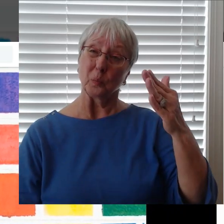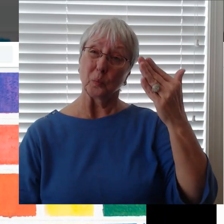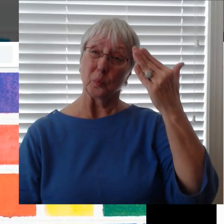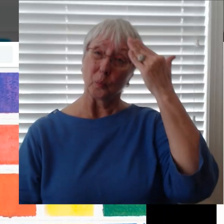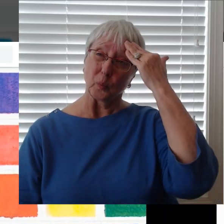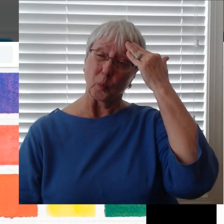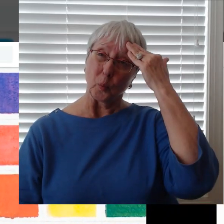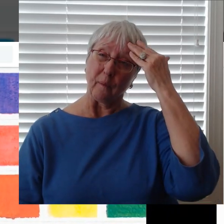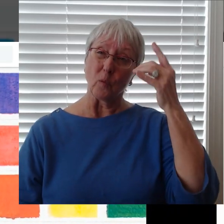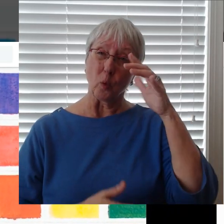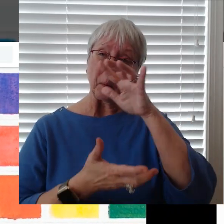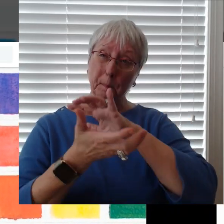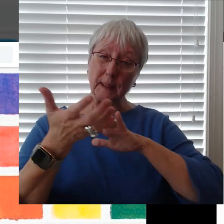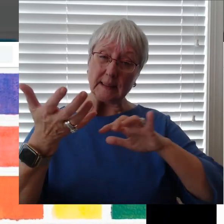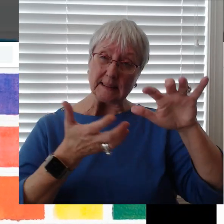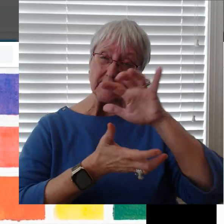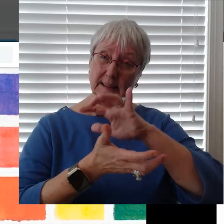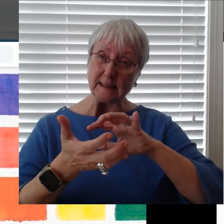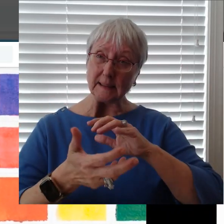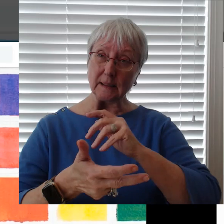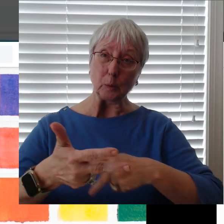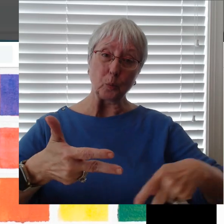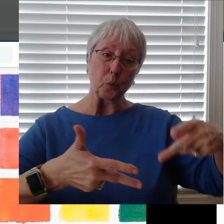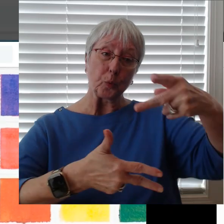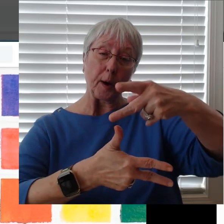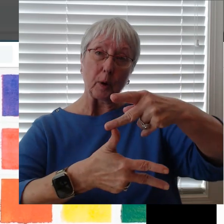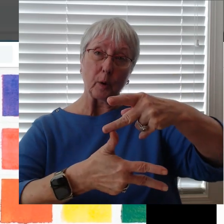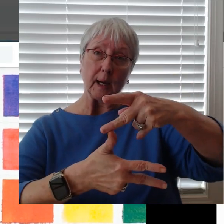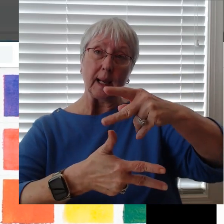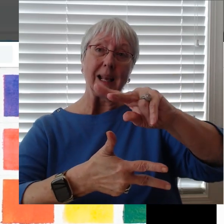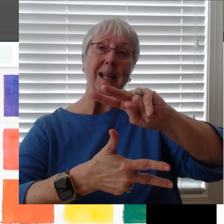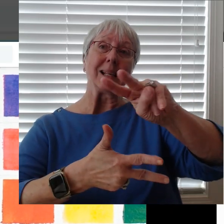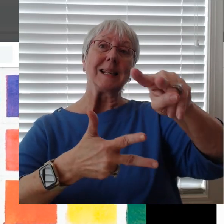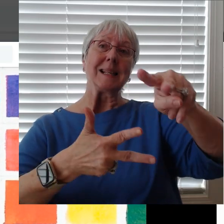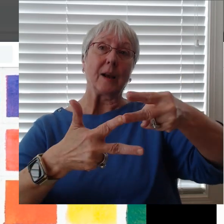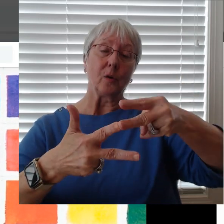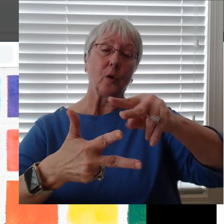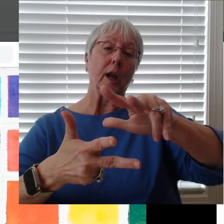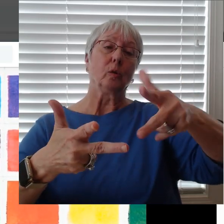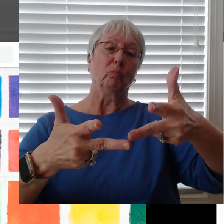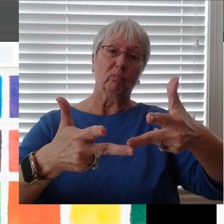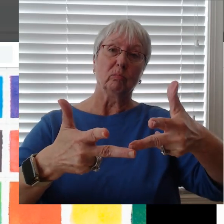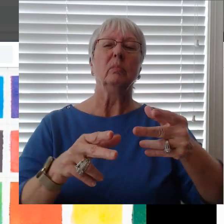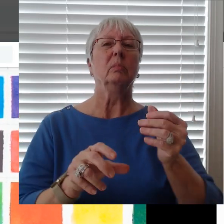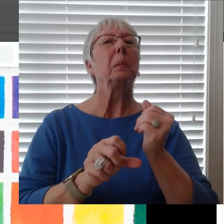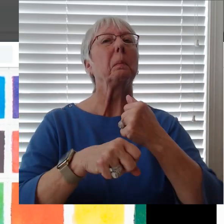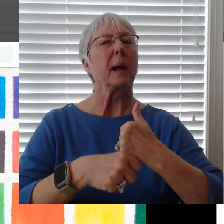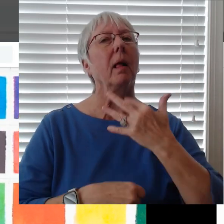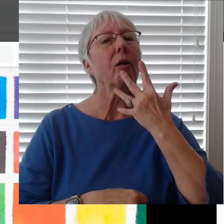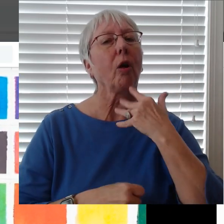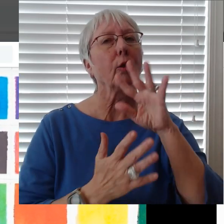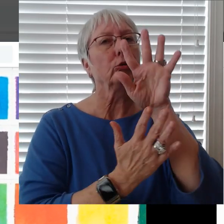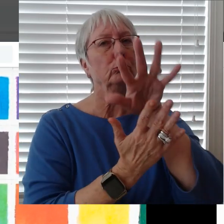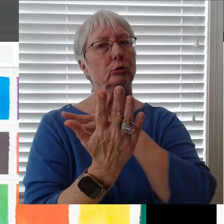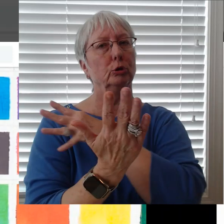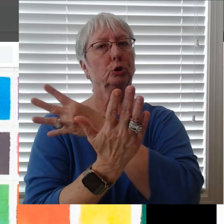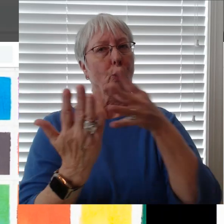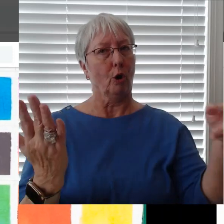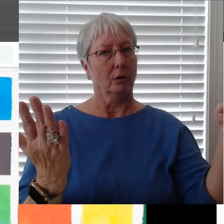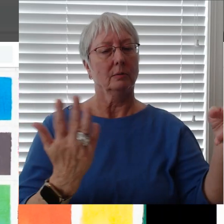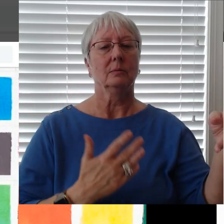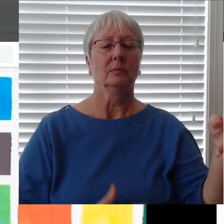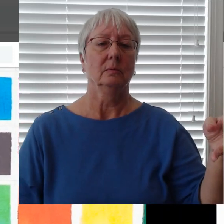primary, secondary, and tertiary colors is to create a color chart. It doesn't matter if it's created traditionally